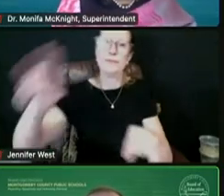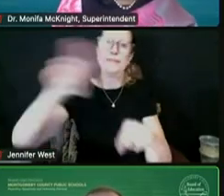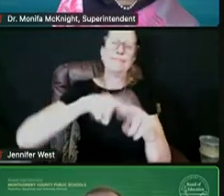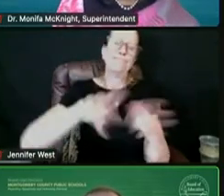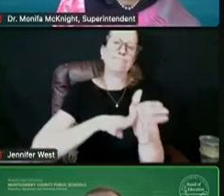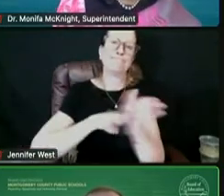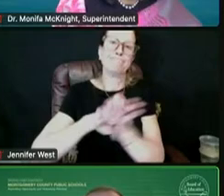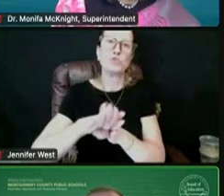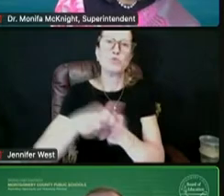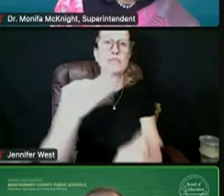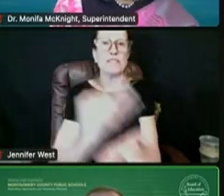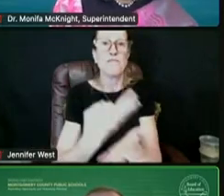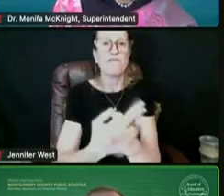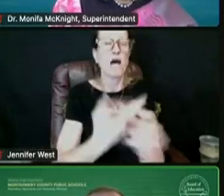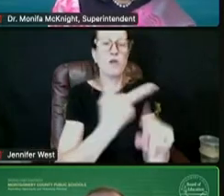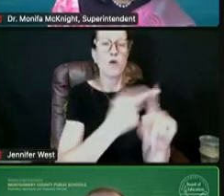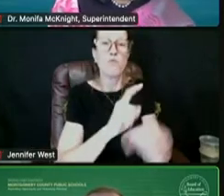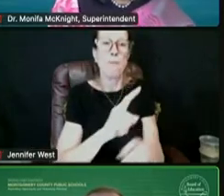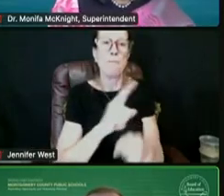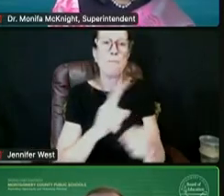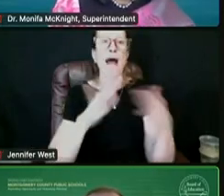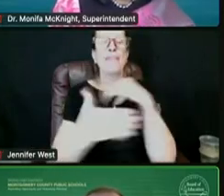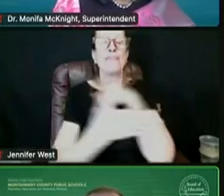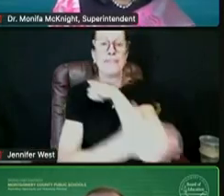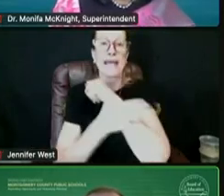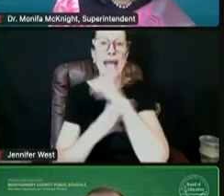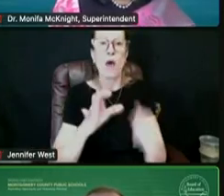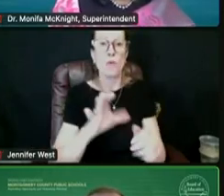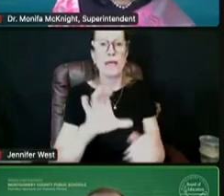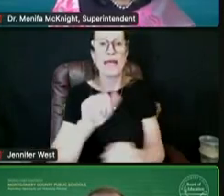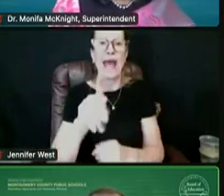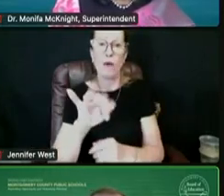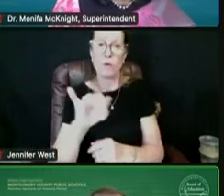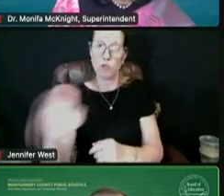county council last year for this fiscal year budget.